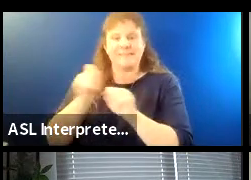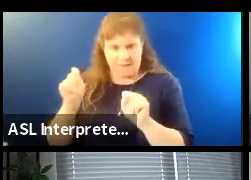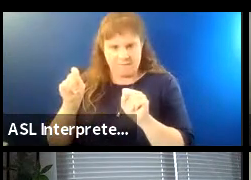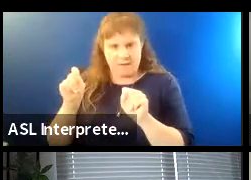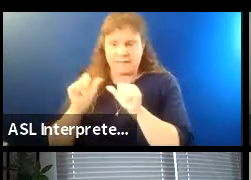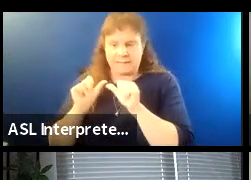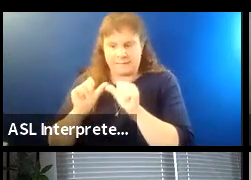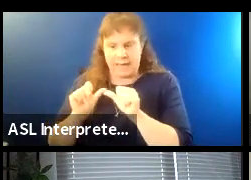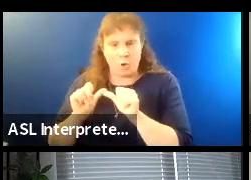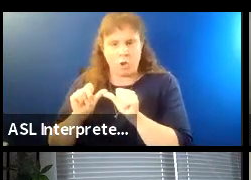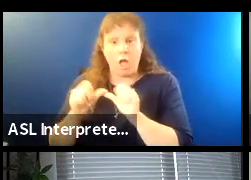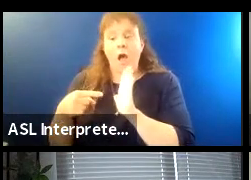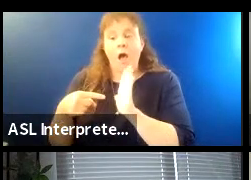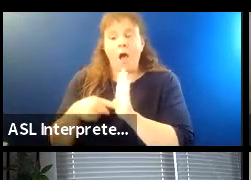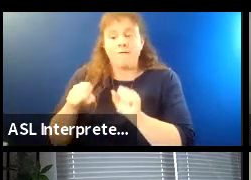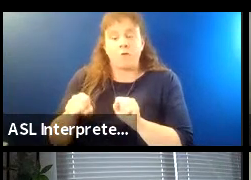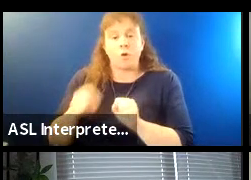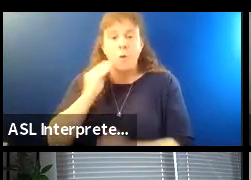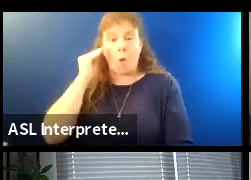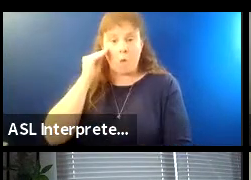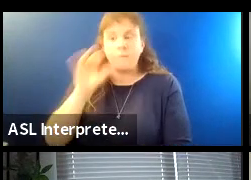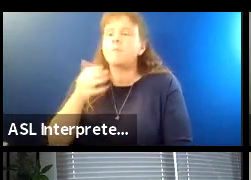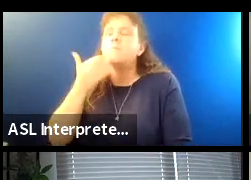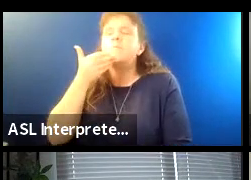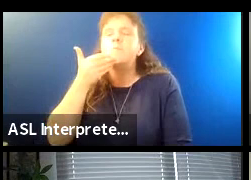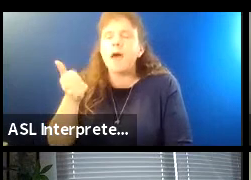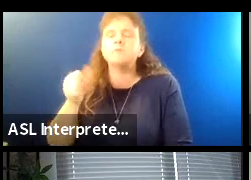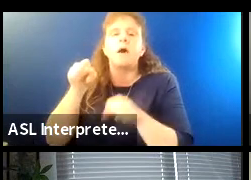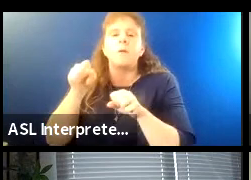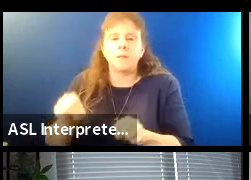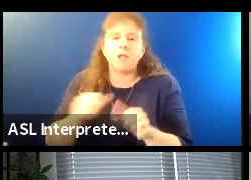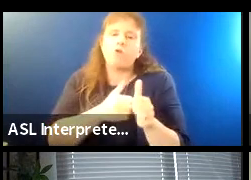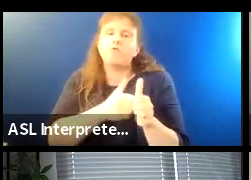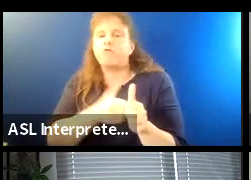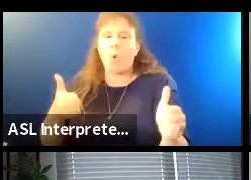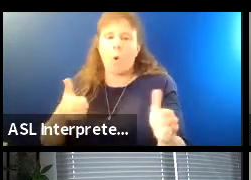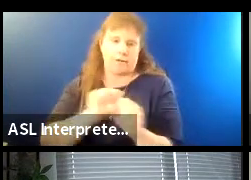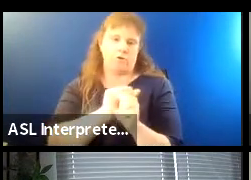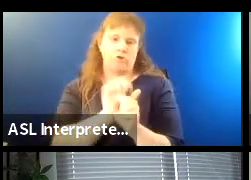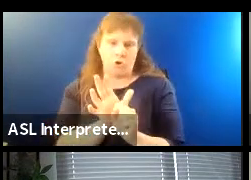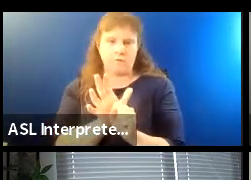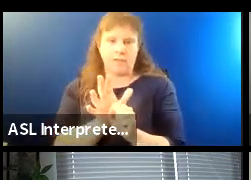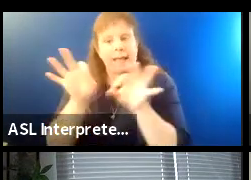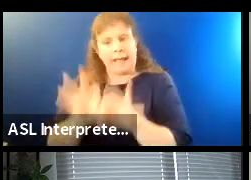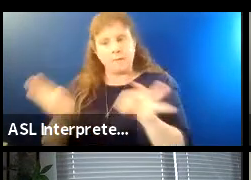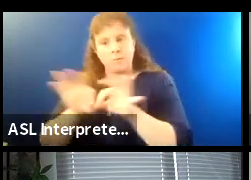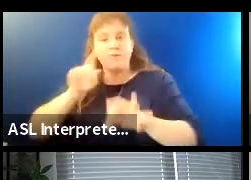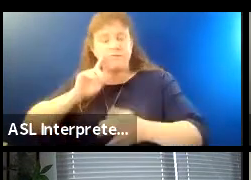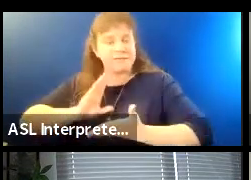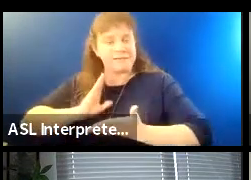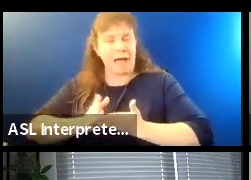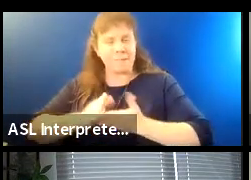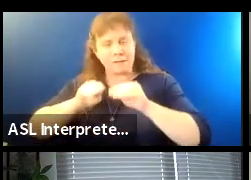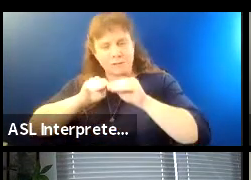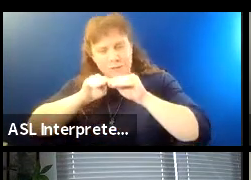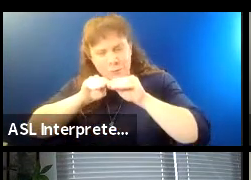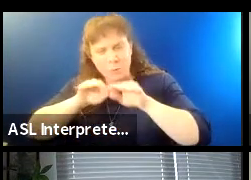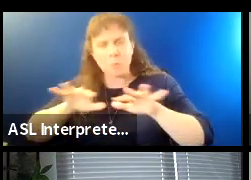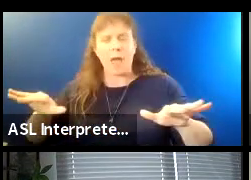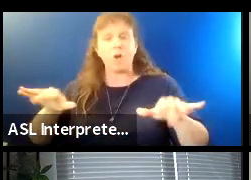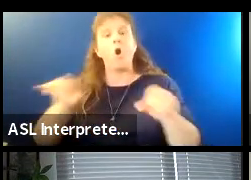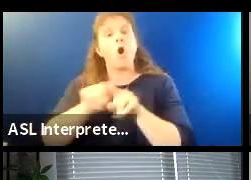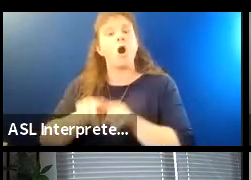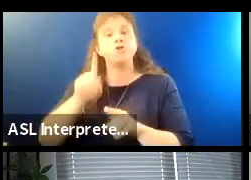home was the best prevention from contracting the virus and fundamental to stopping the spread as well as